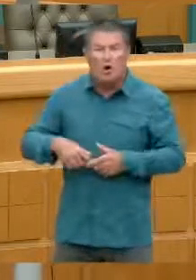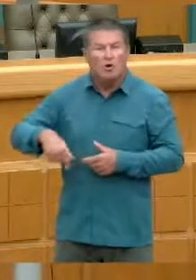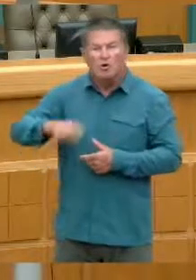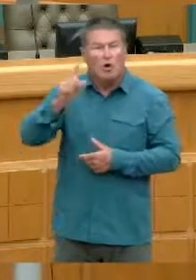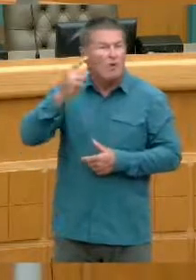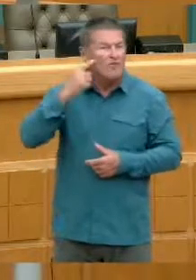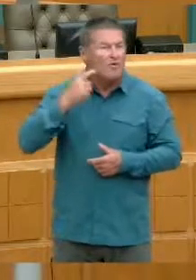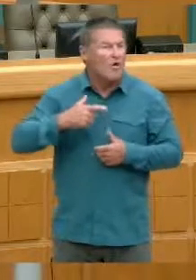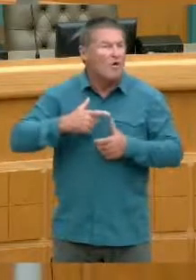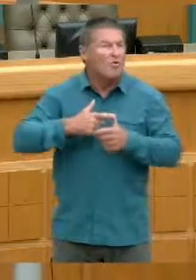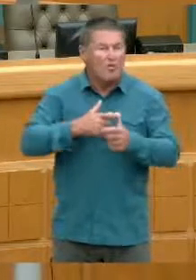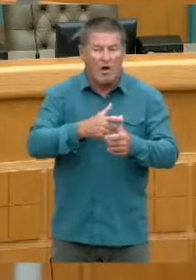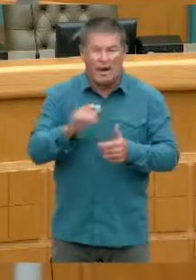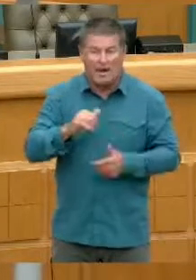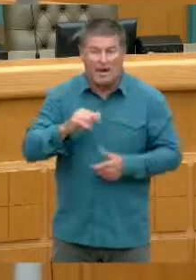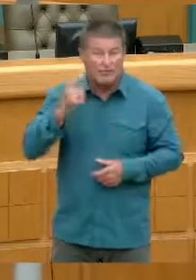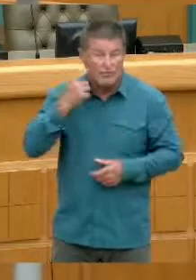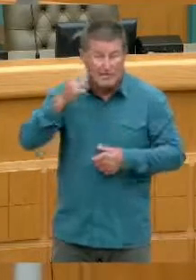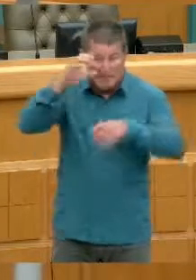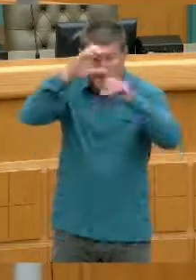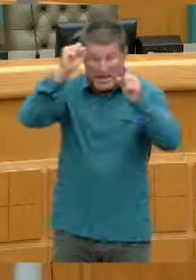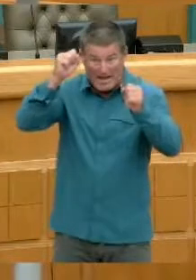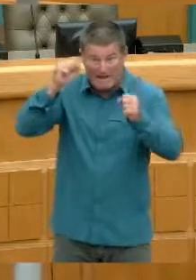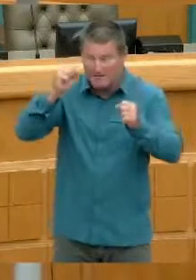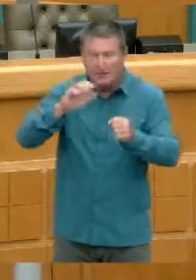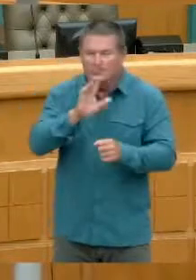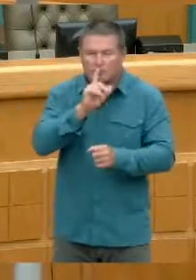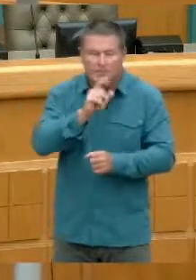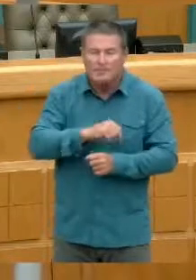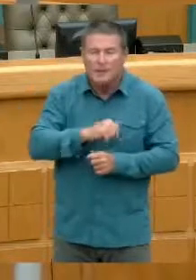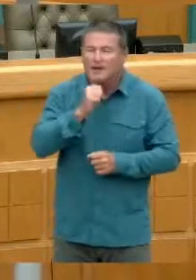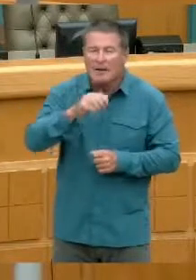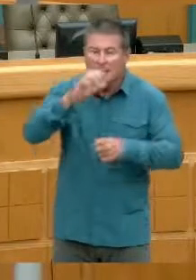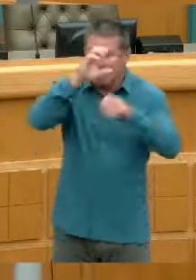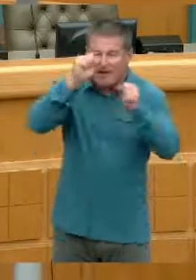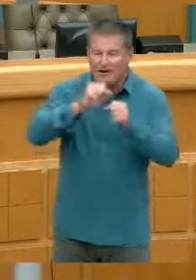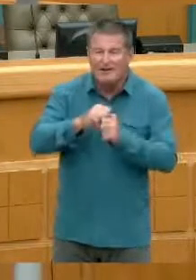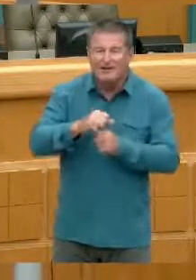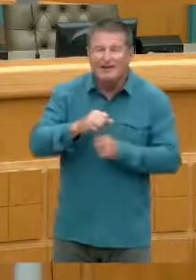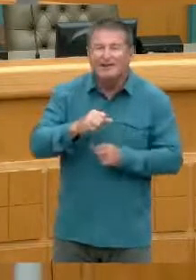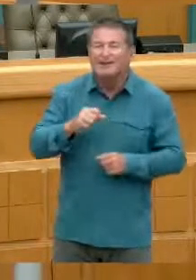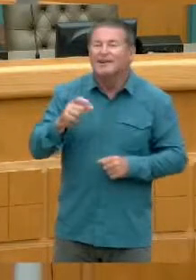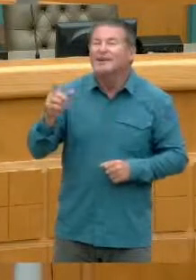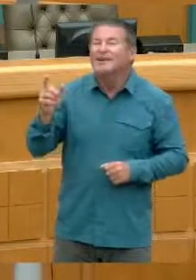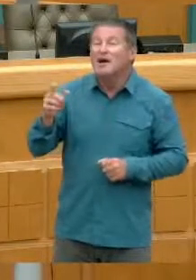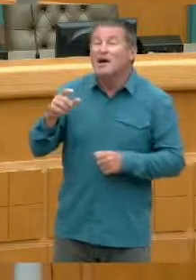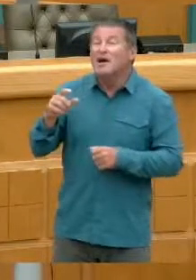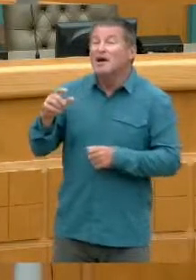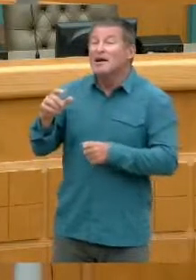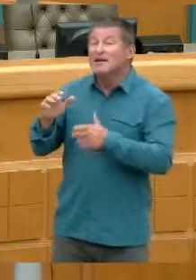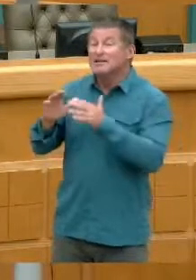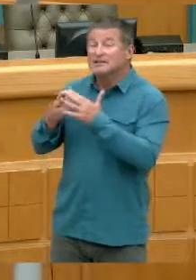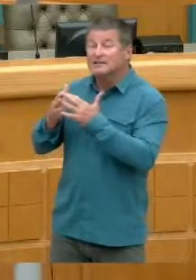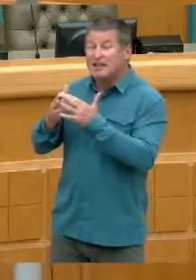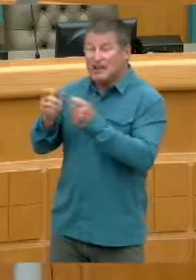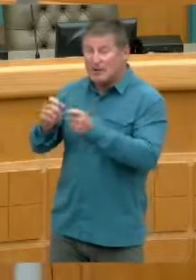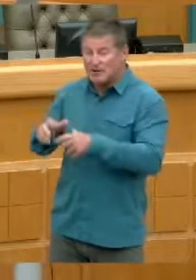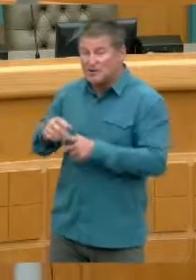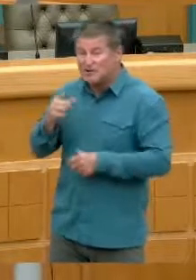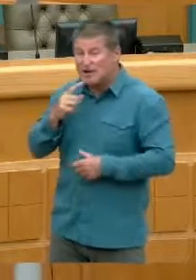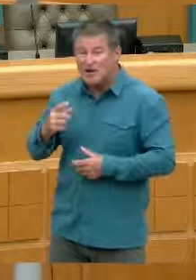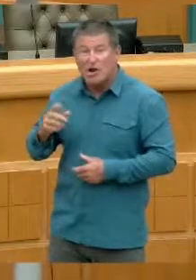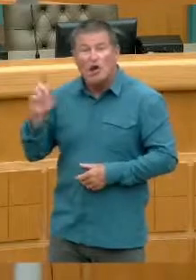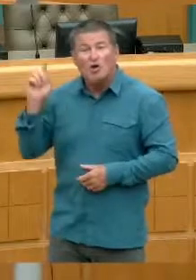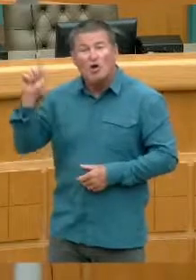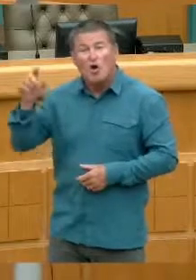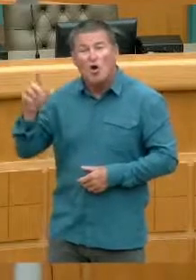run. Like the mayor said on Saturday, the city manager said on Saturday, go out with your family and do a jog out there. There's plenty